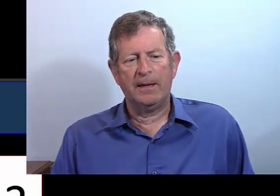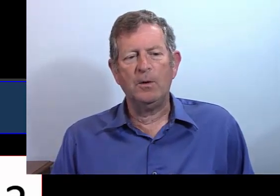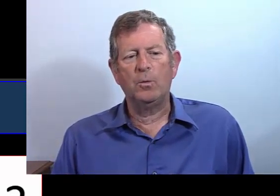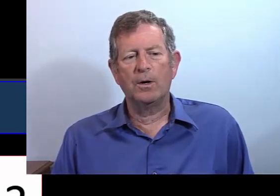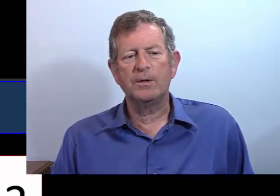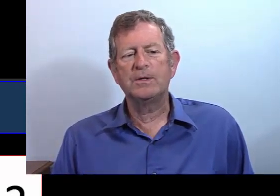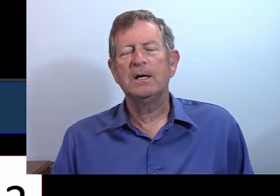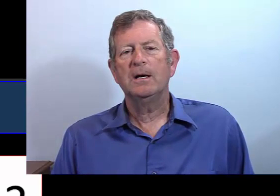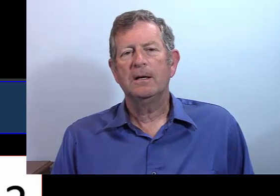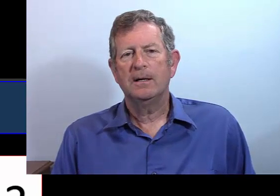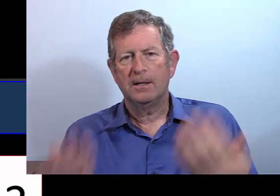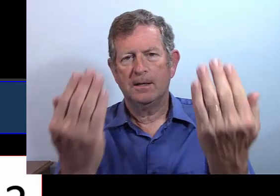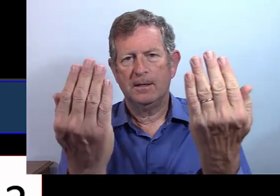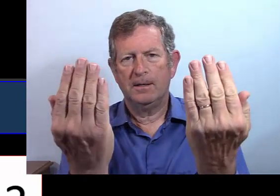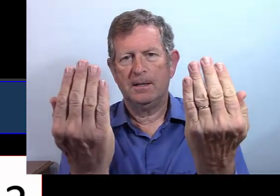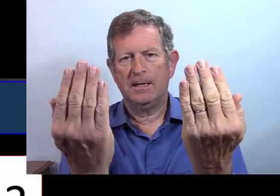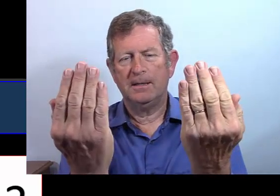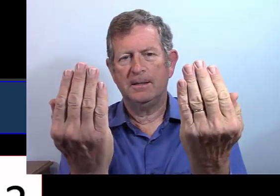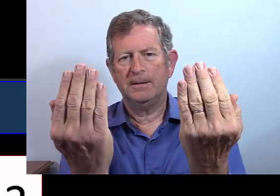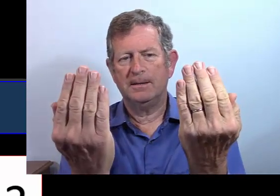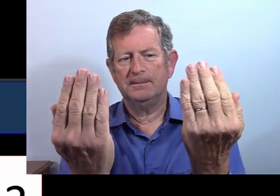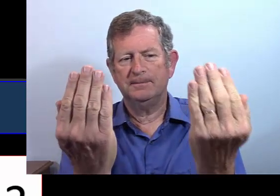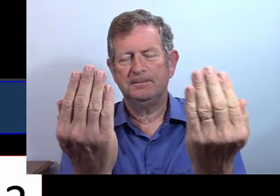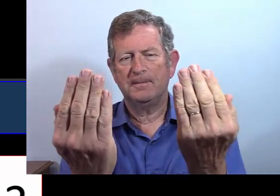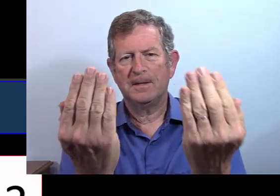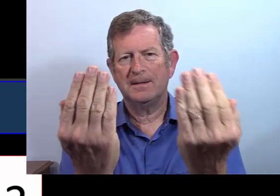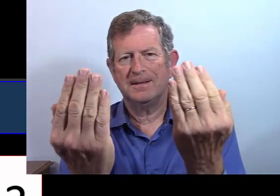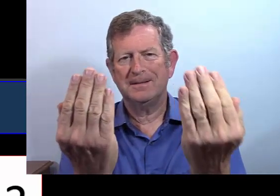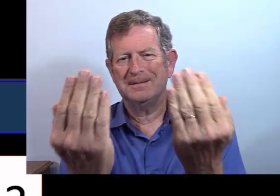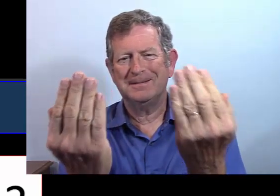using again the words